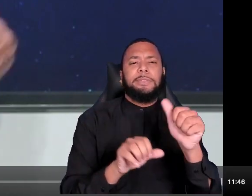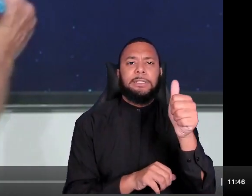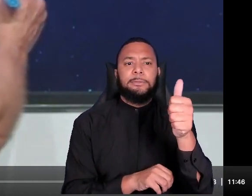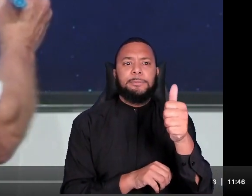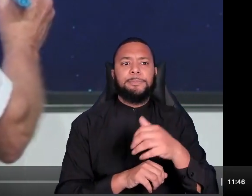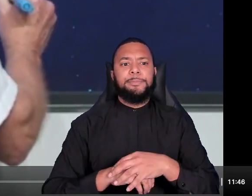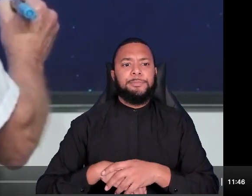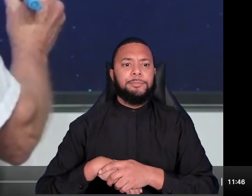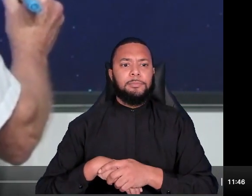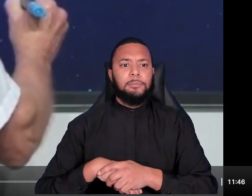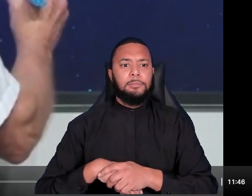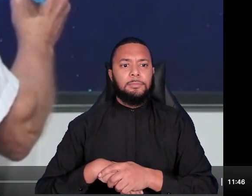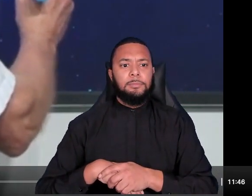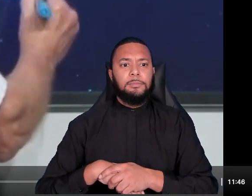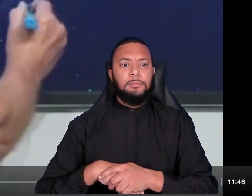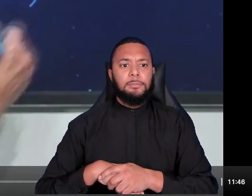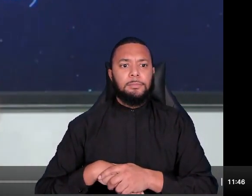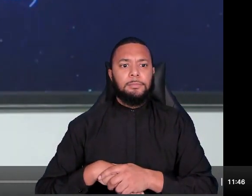yeah.